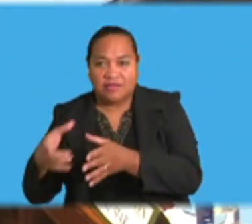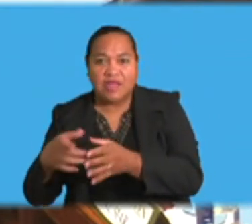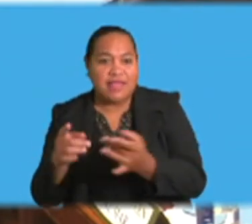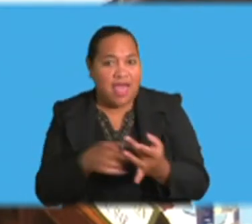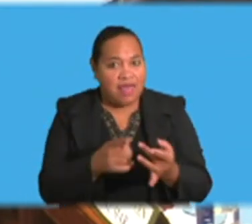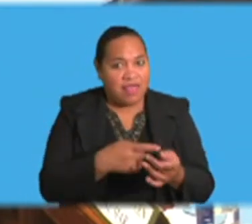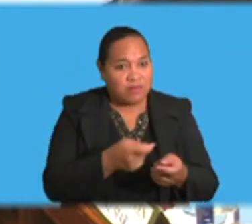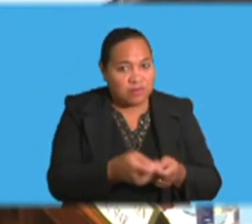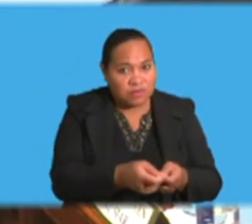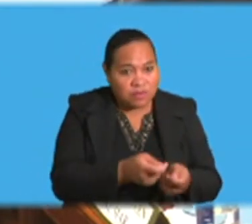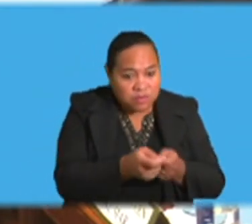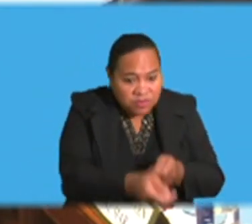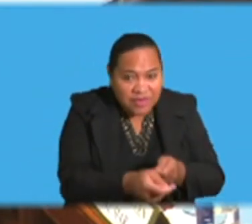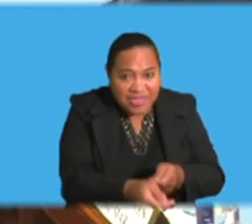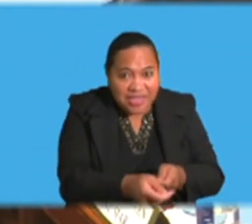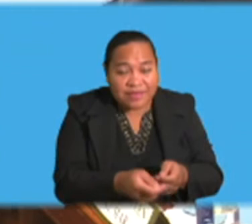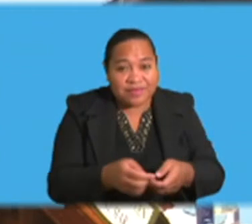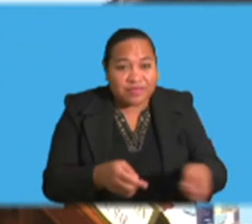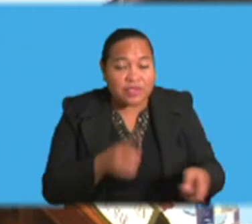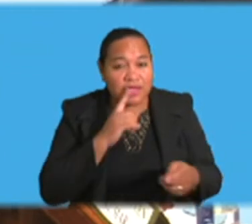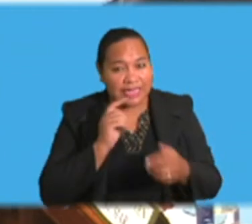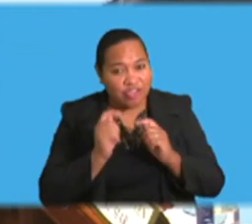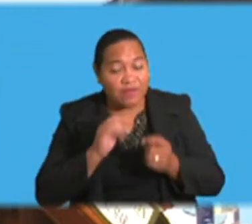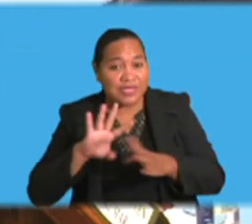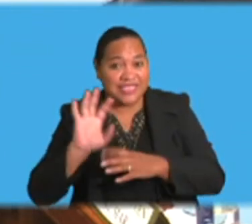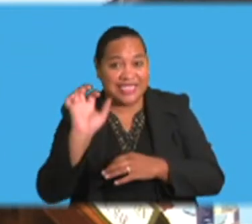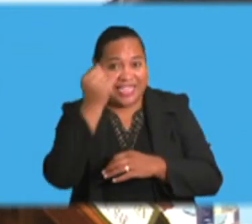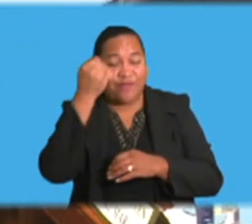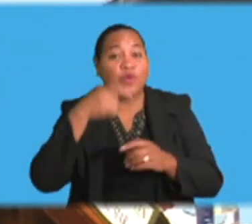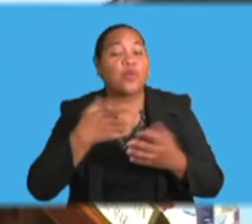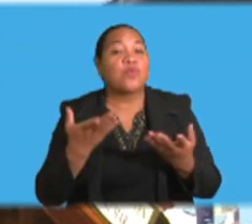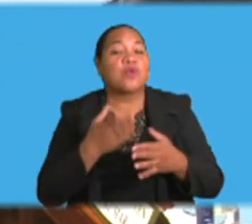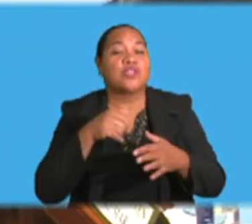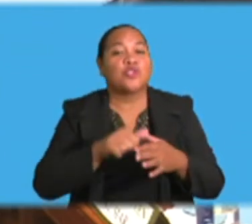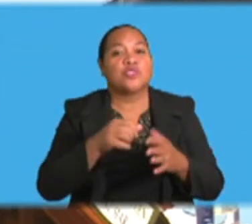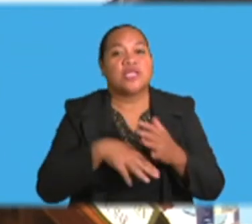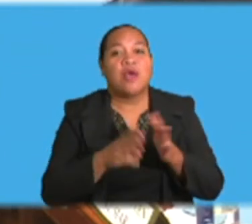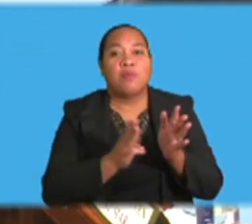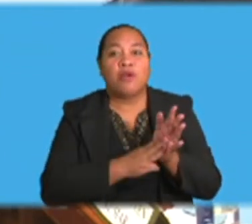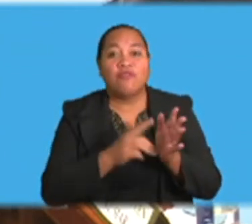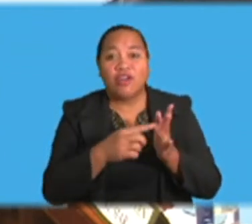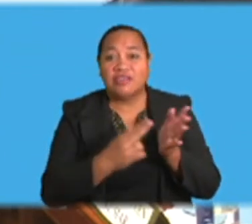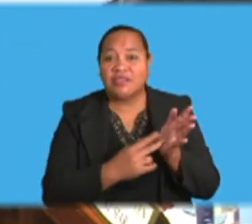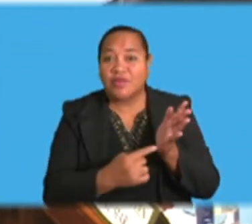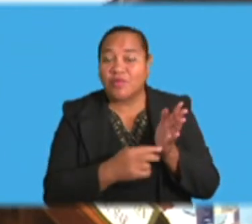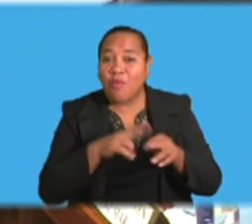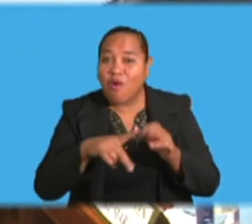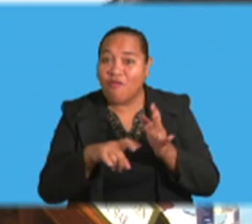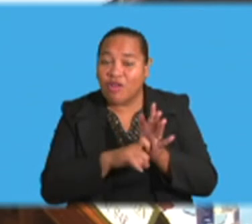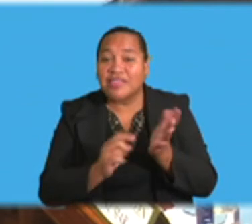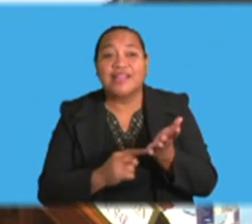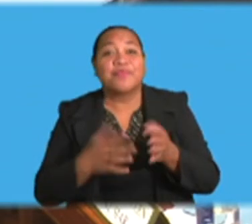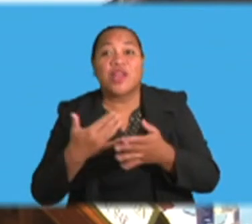has been successfully trialed and is being used in places such as Montfort, Boys Town, and Nosori Village to stock